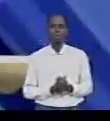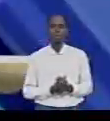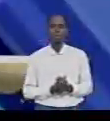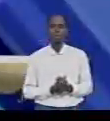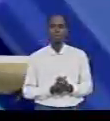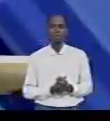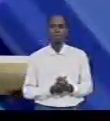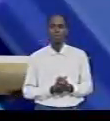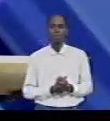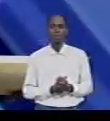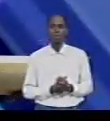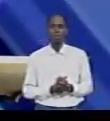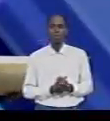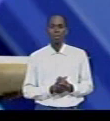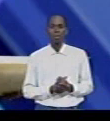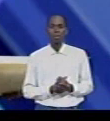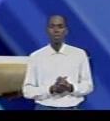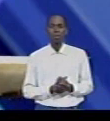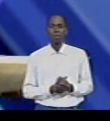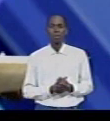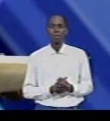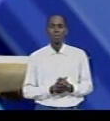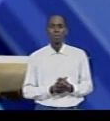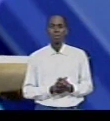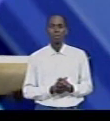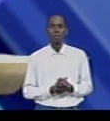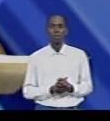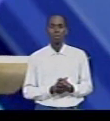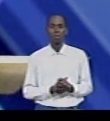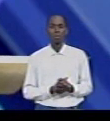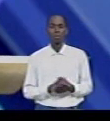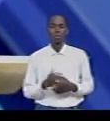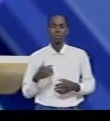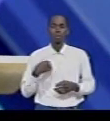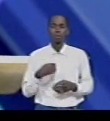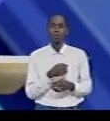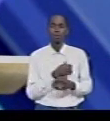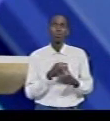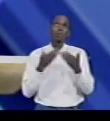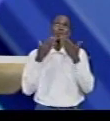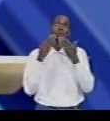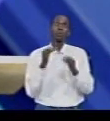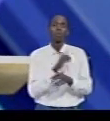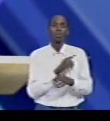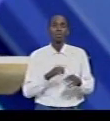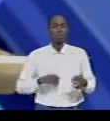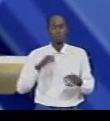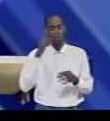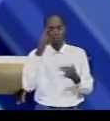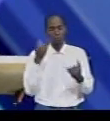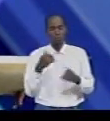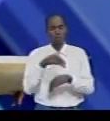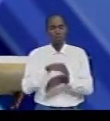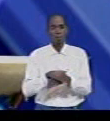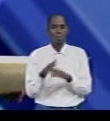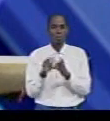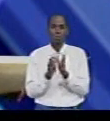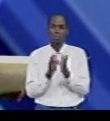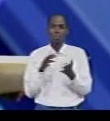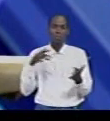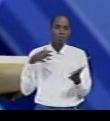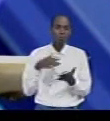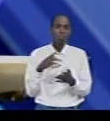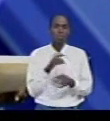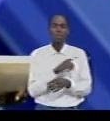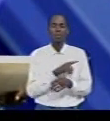Shall we please rise up to pray together? We thank the Lord for the Bible study tonight. The Lord has blessed us